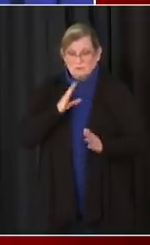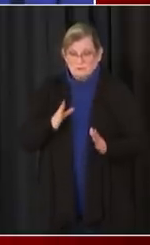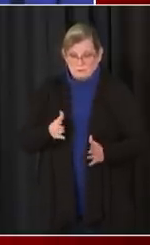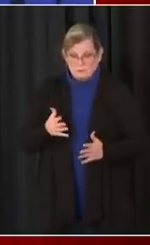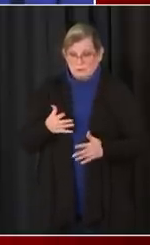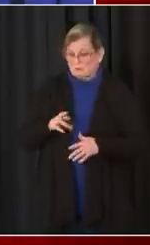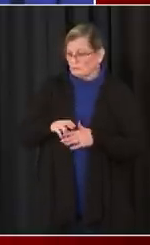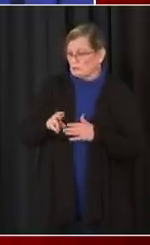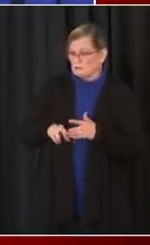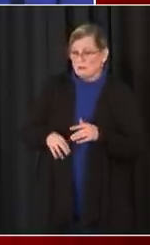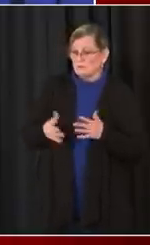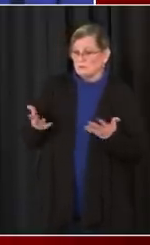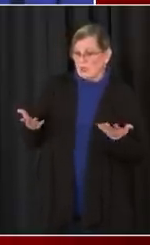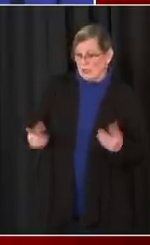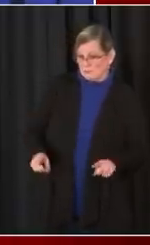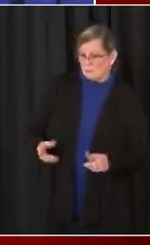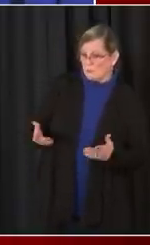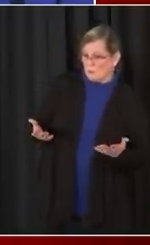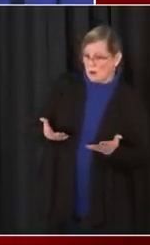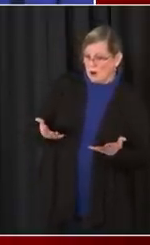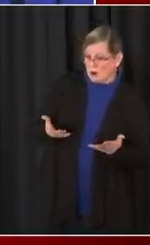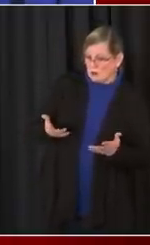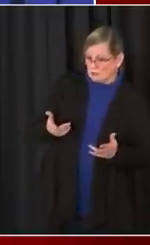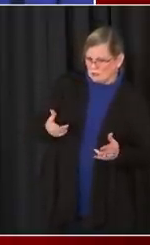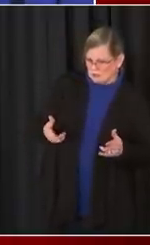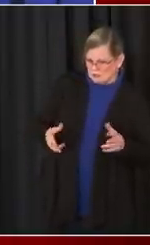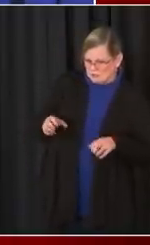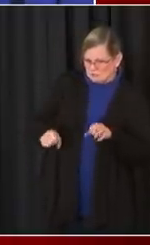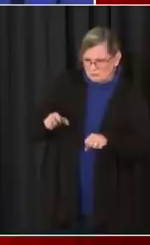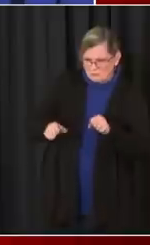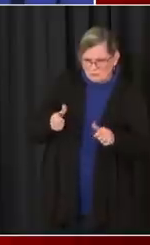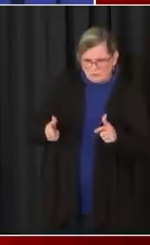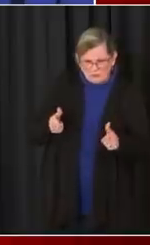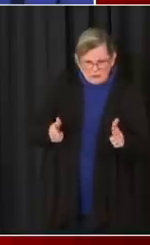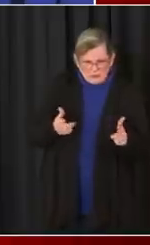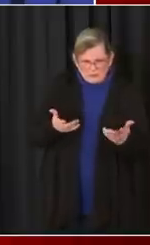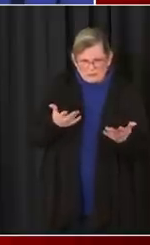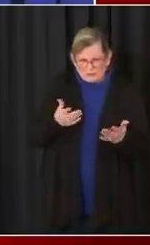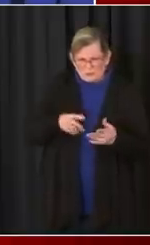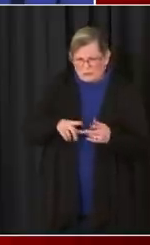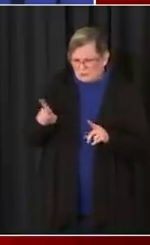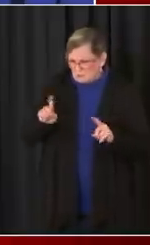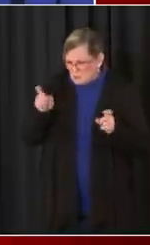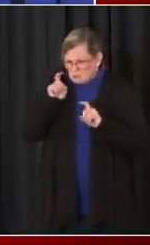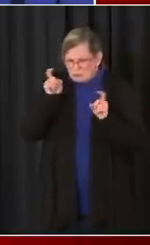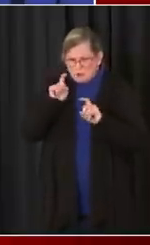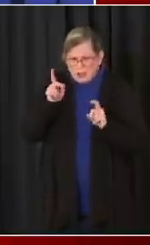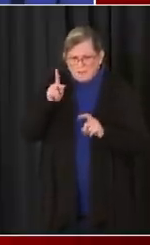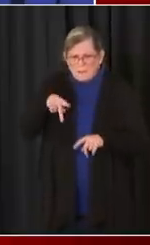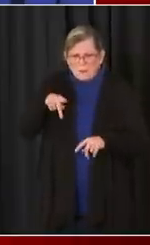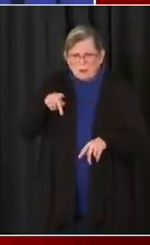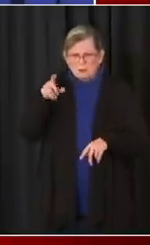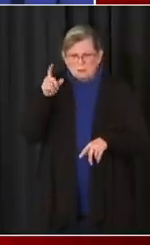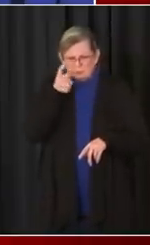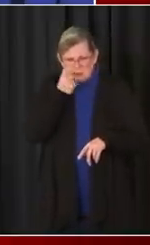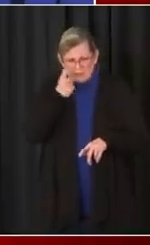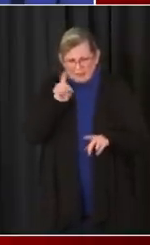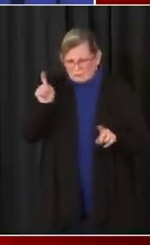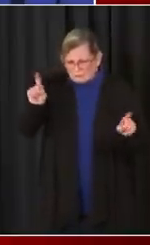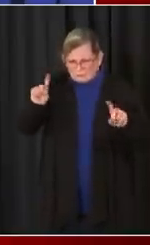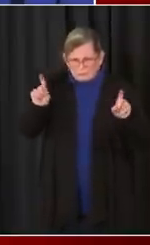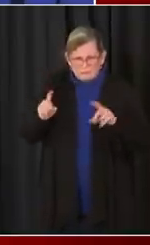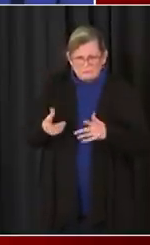as a result of munitions and pepper spray and tear gas, being able to step off the line,